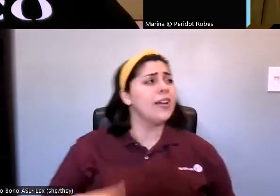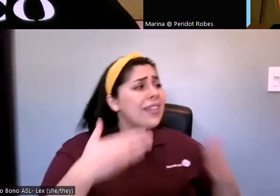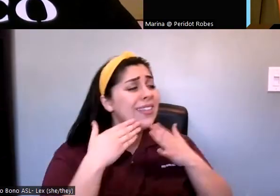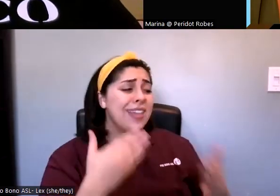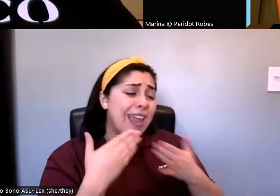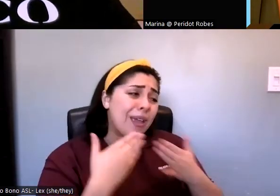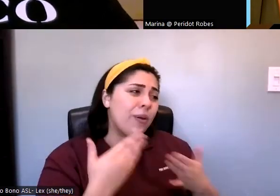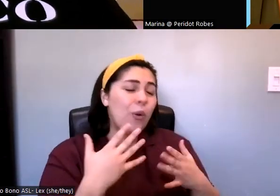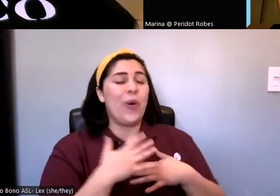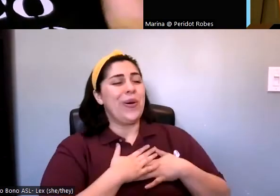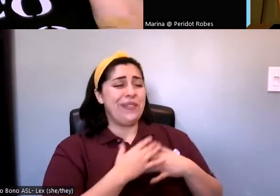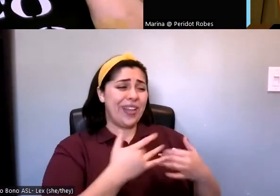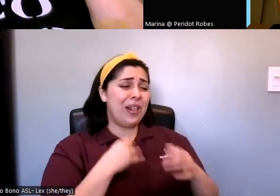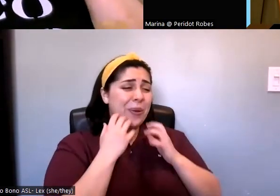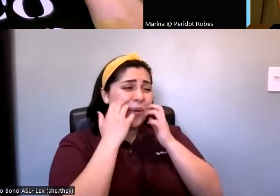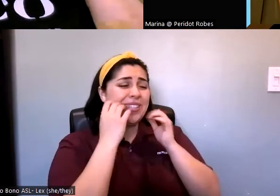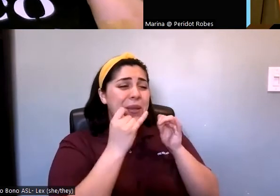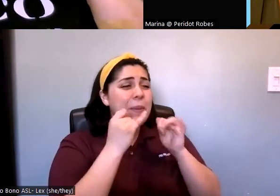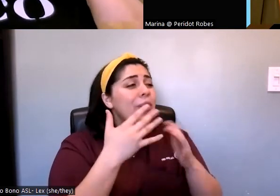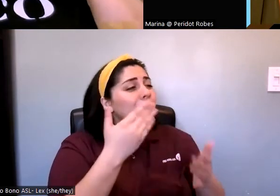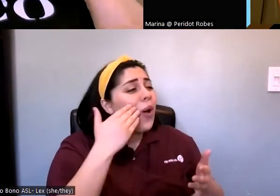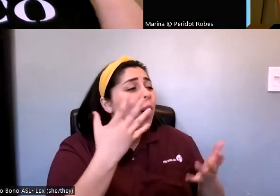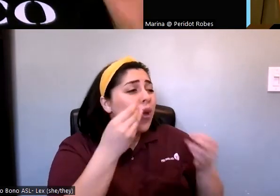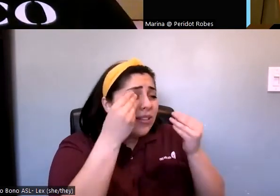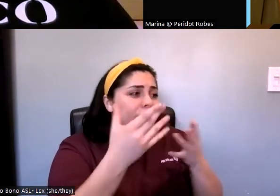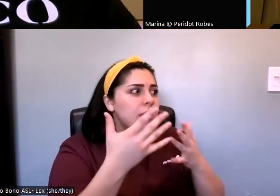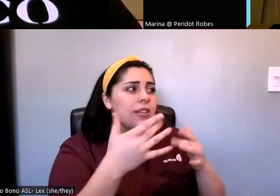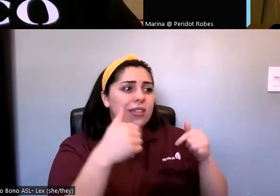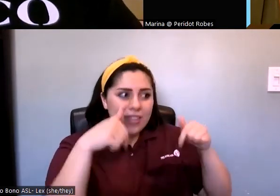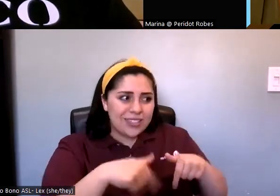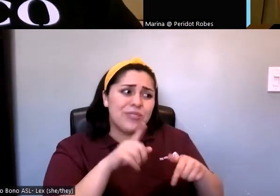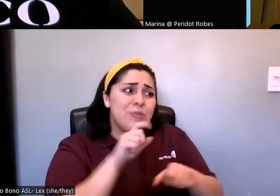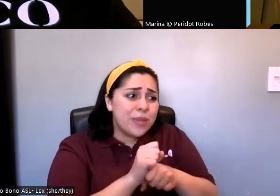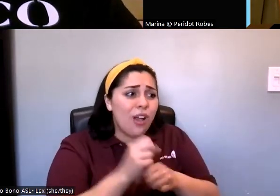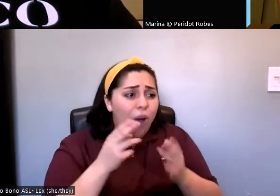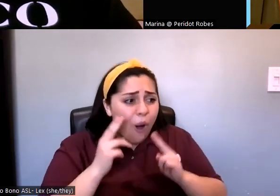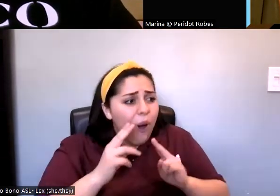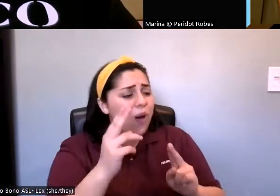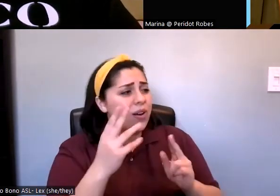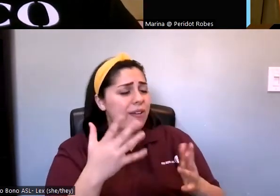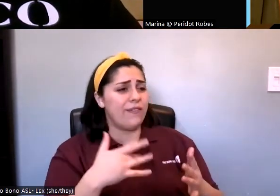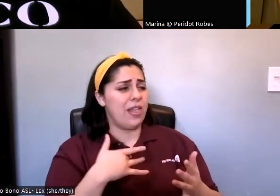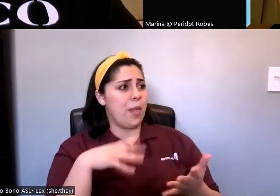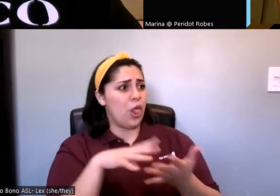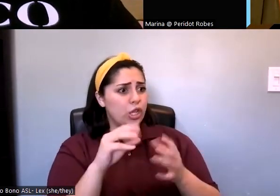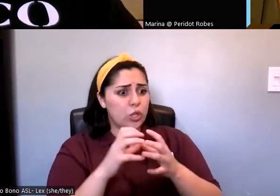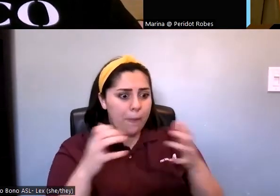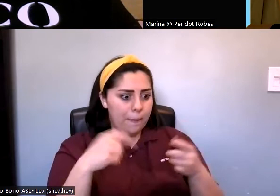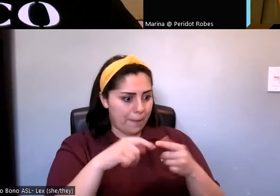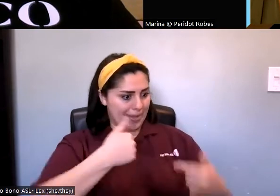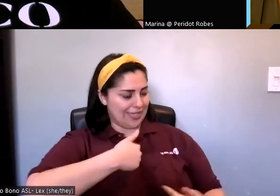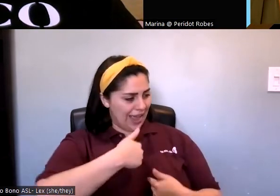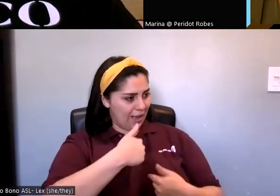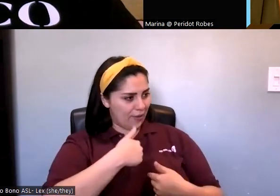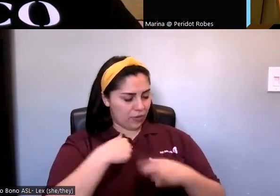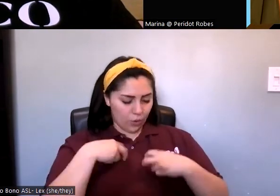I'm getting a little teary-eyed, because I want you to know, like, when I say it's an honor, it is such an honor. I'm learning so much about myself.